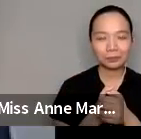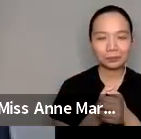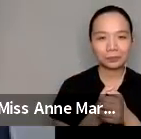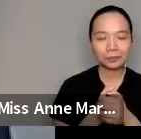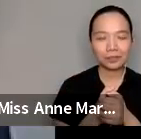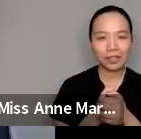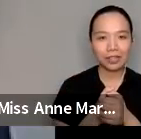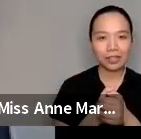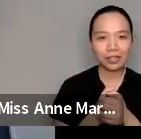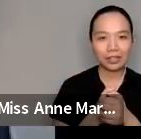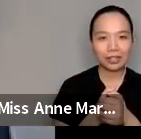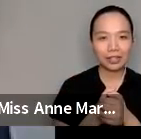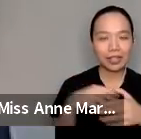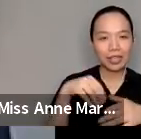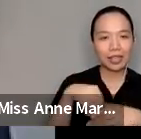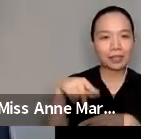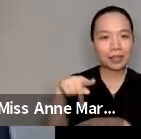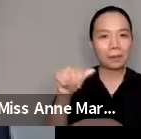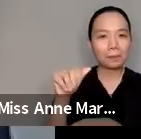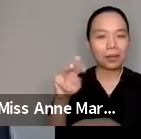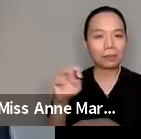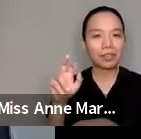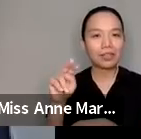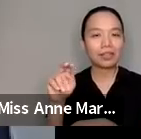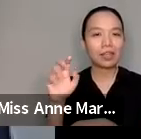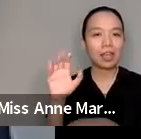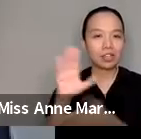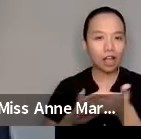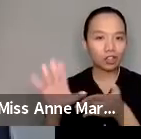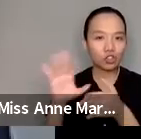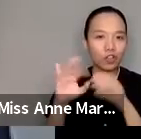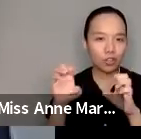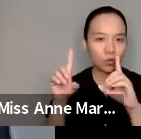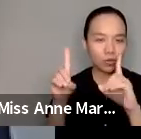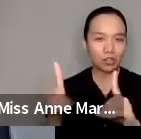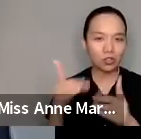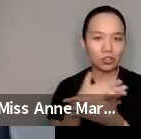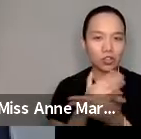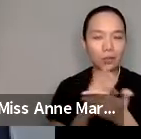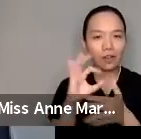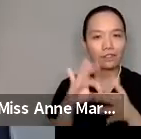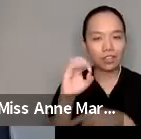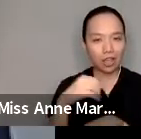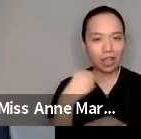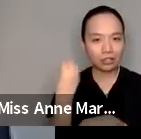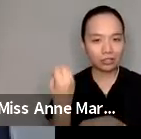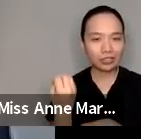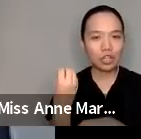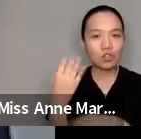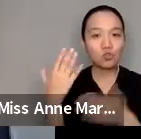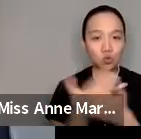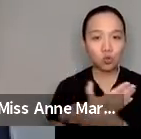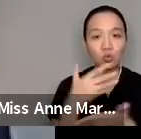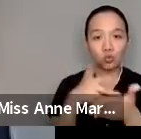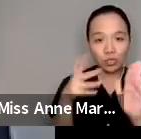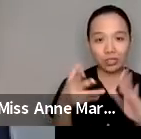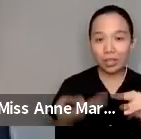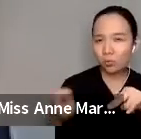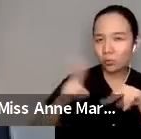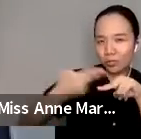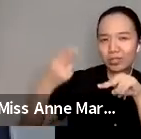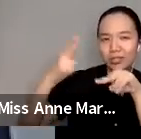In Pamanithalino College of Education, to mention some of the others, the new students are